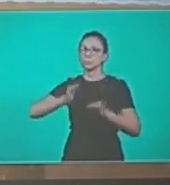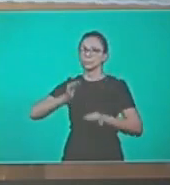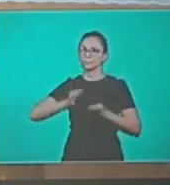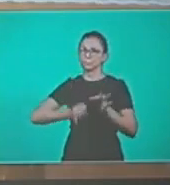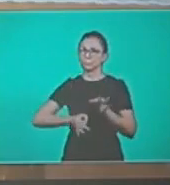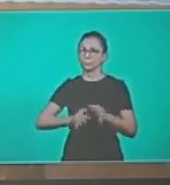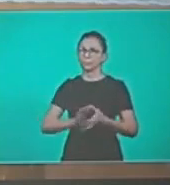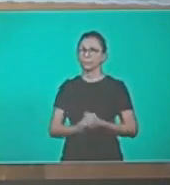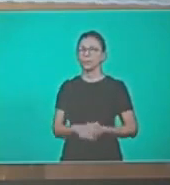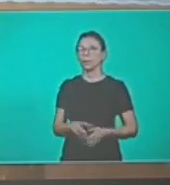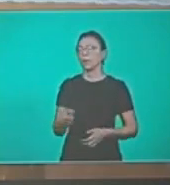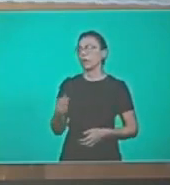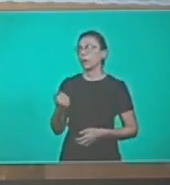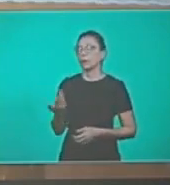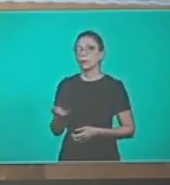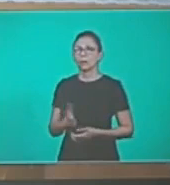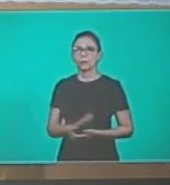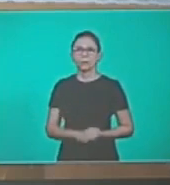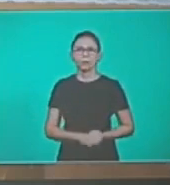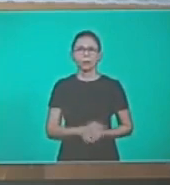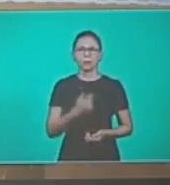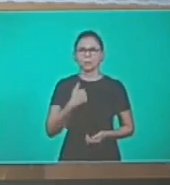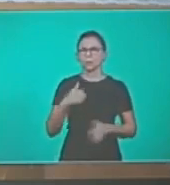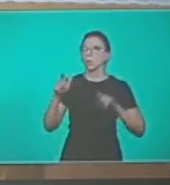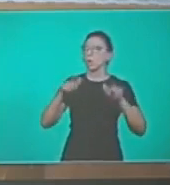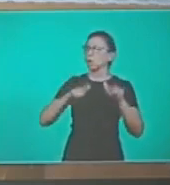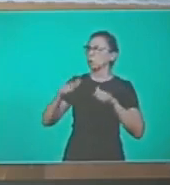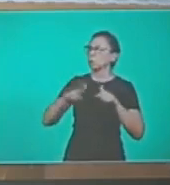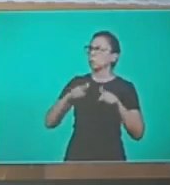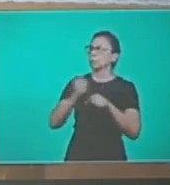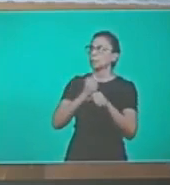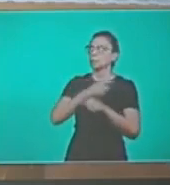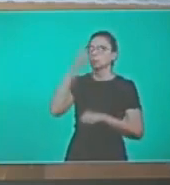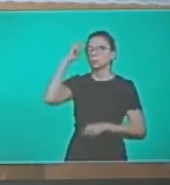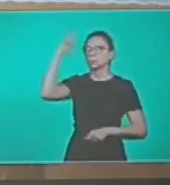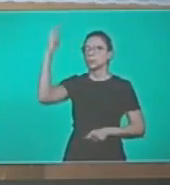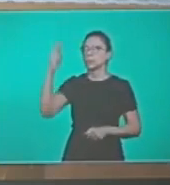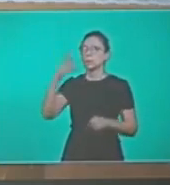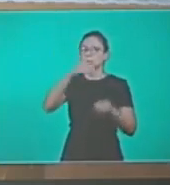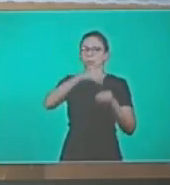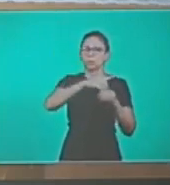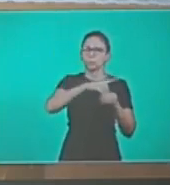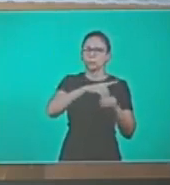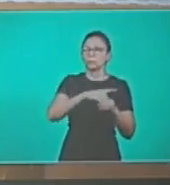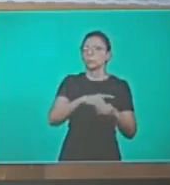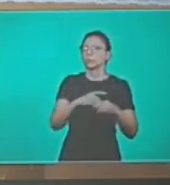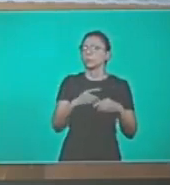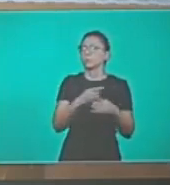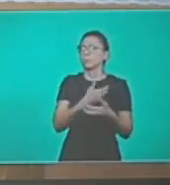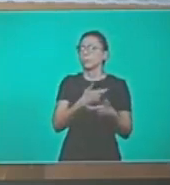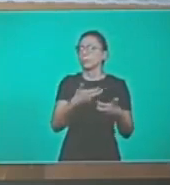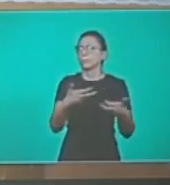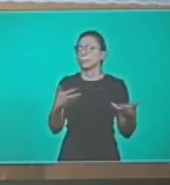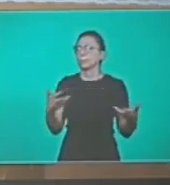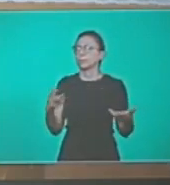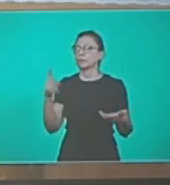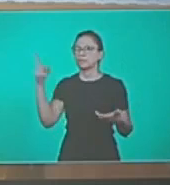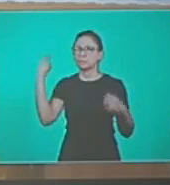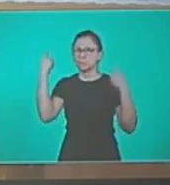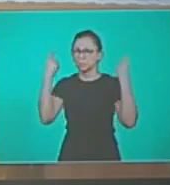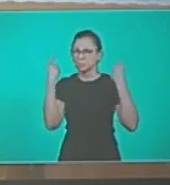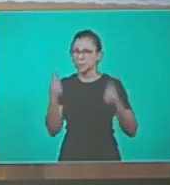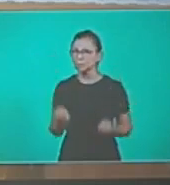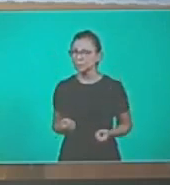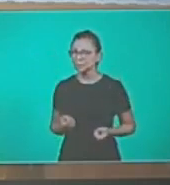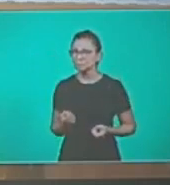Him. It doesn't matter what time you start. Oh, I did that. I did good deeds. So God is not worried